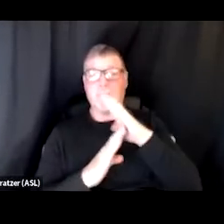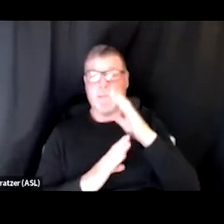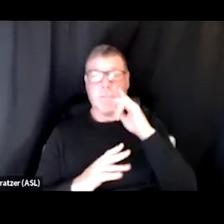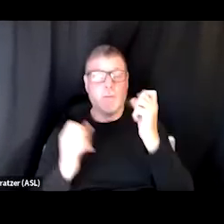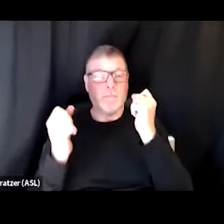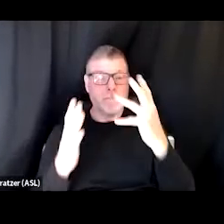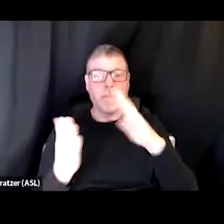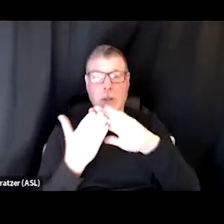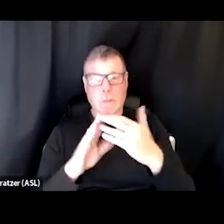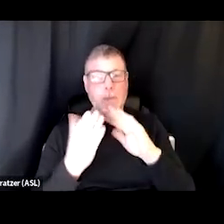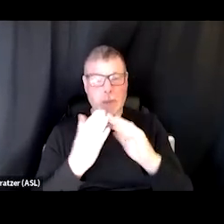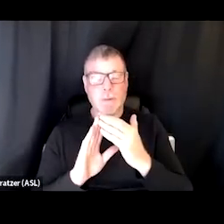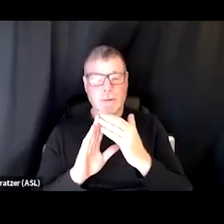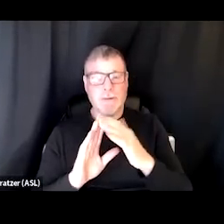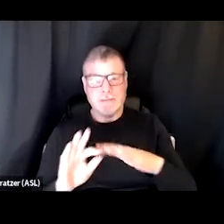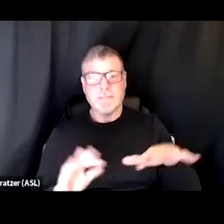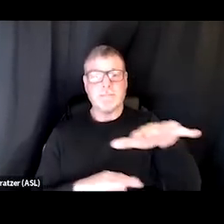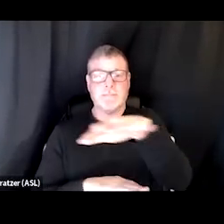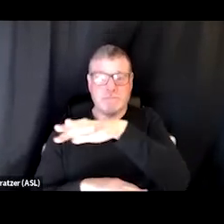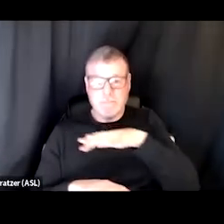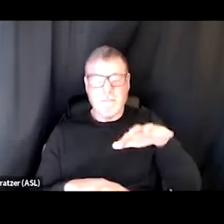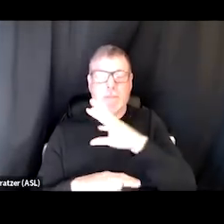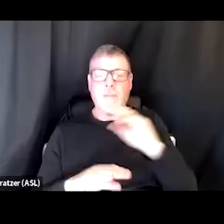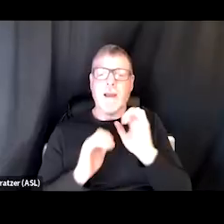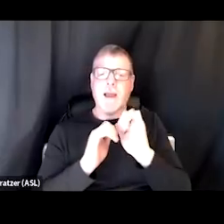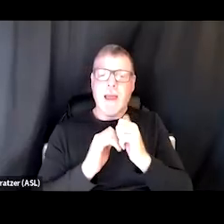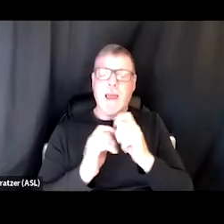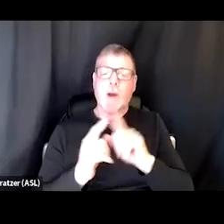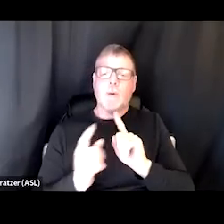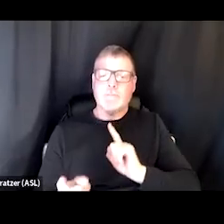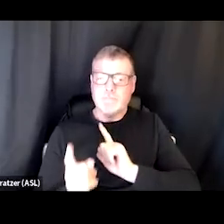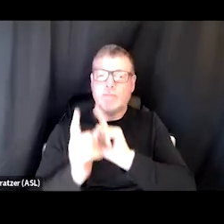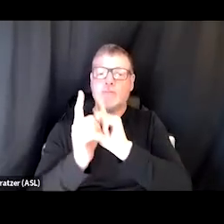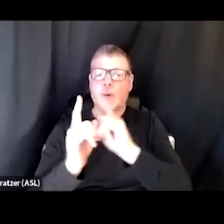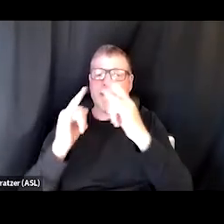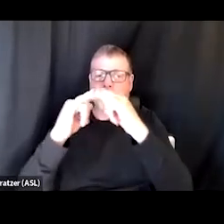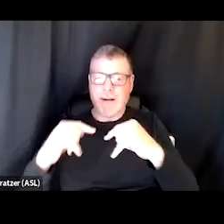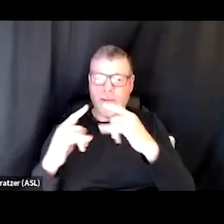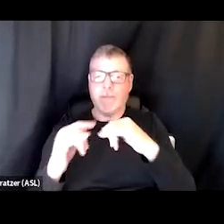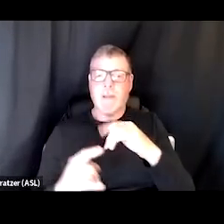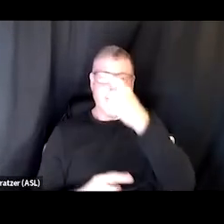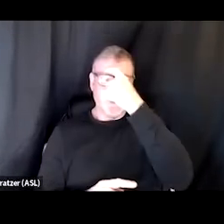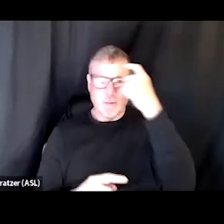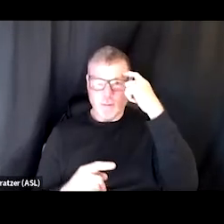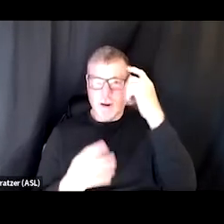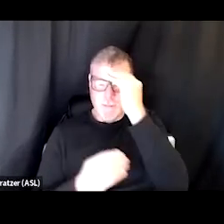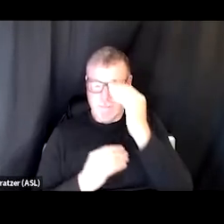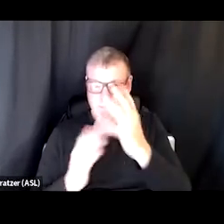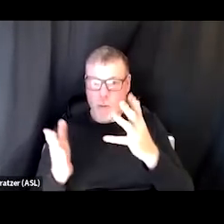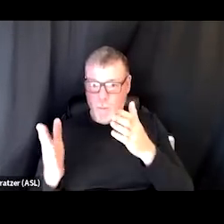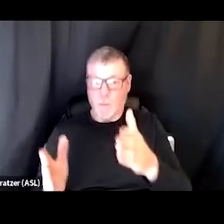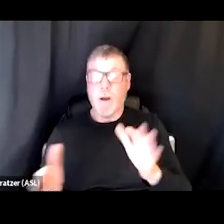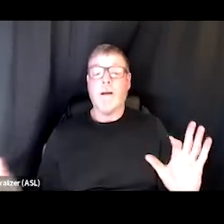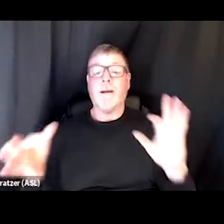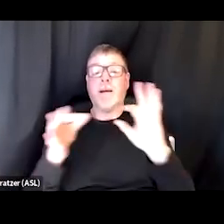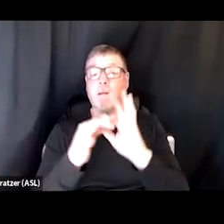of communities' minds right now in how to approach encampments in a trauma-informed way, connect people with services